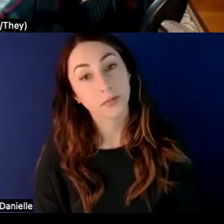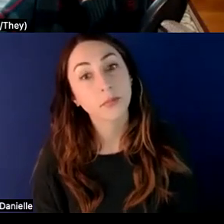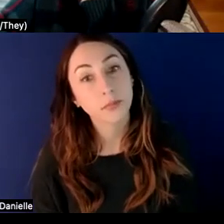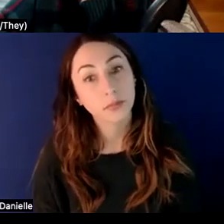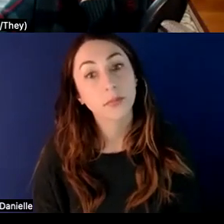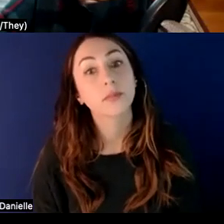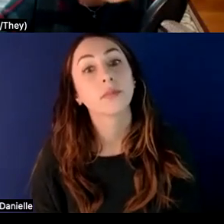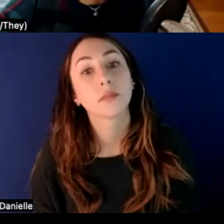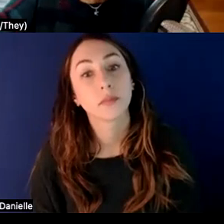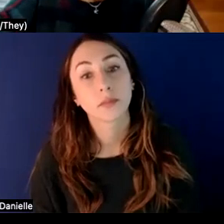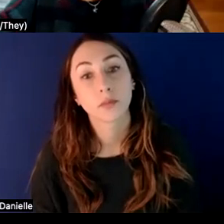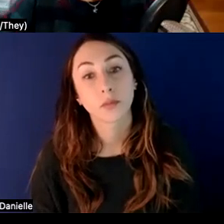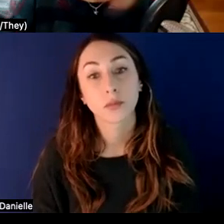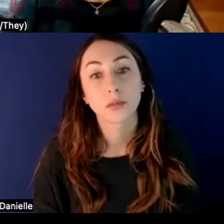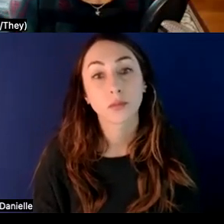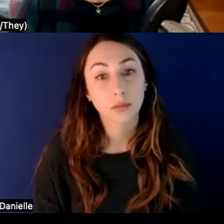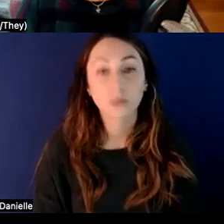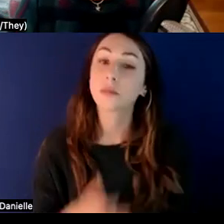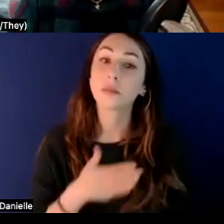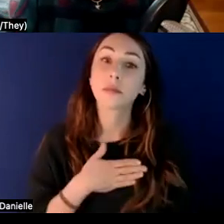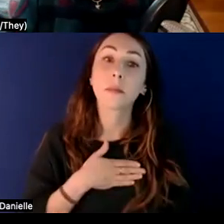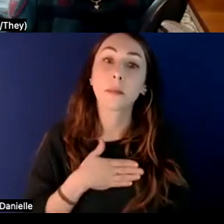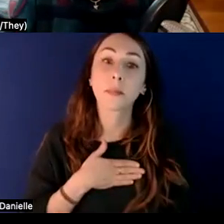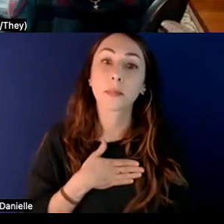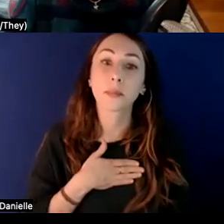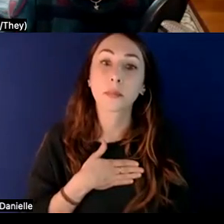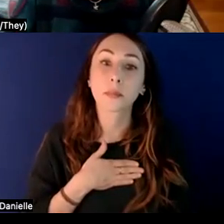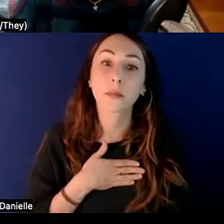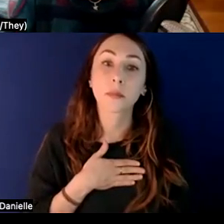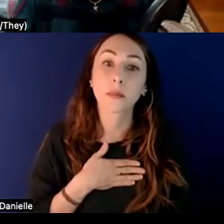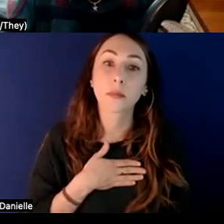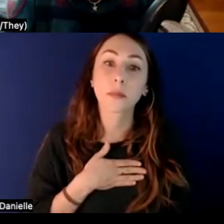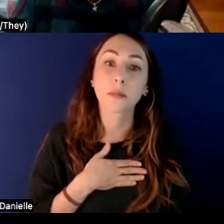yes, mine was more like of a one, like I'd been